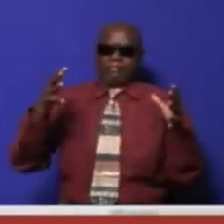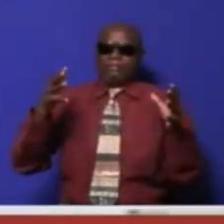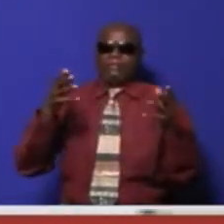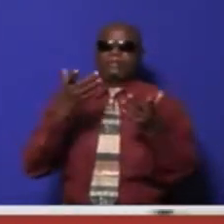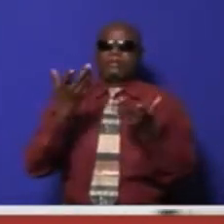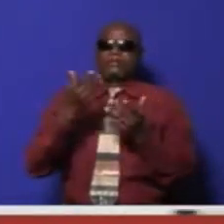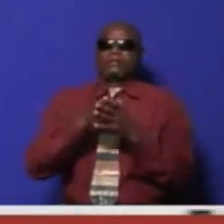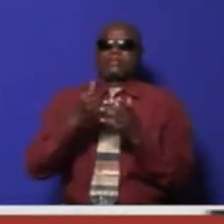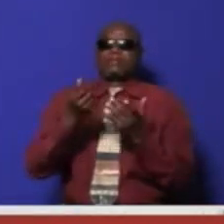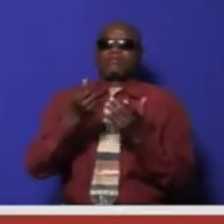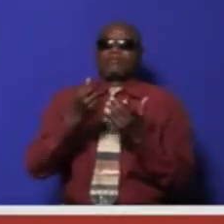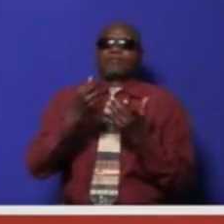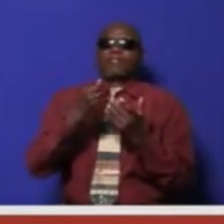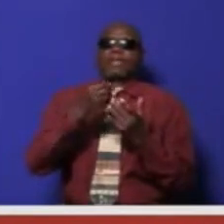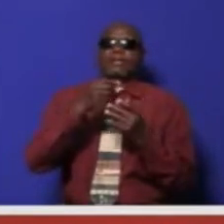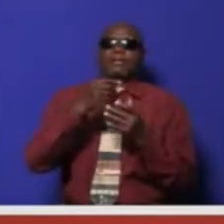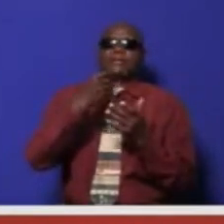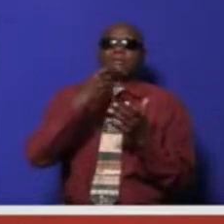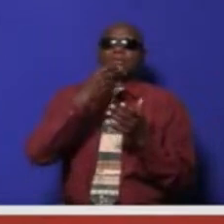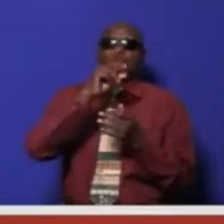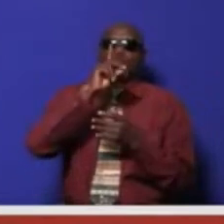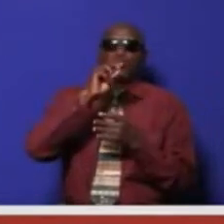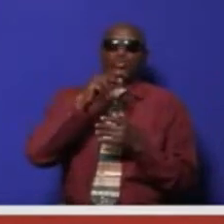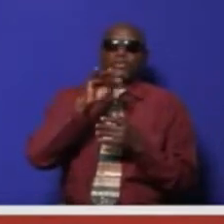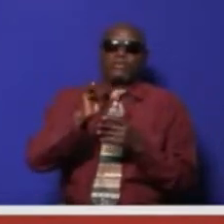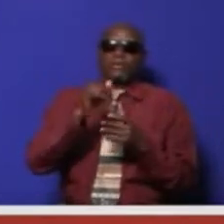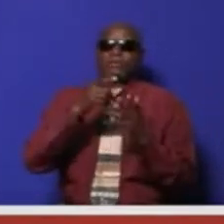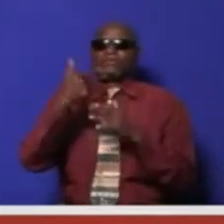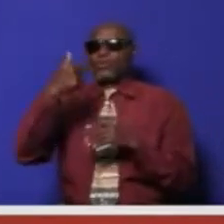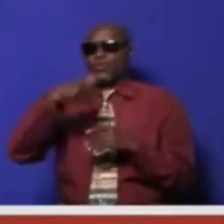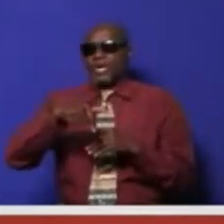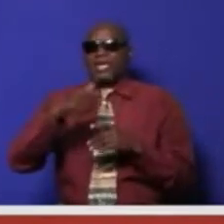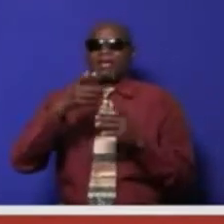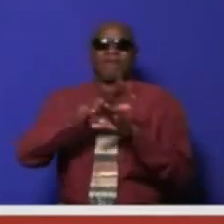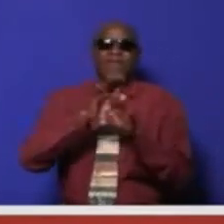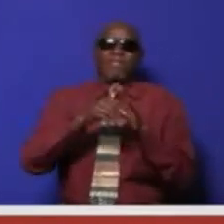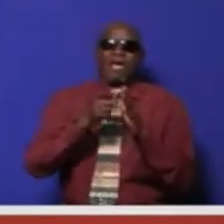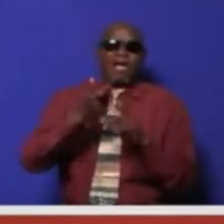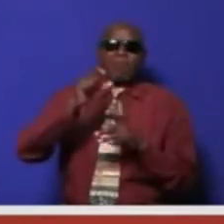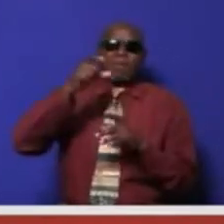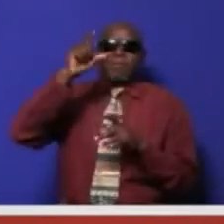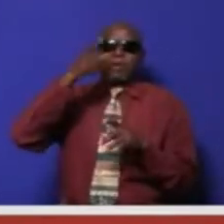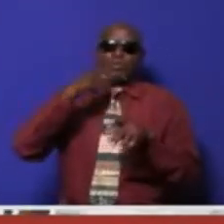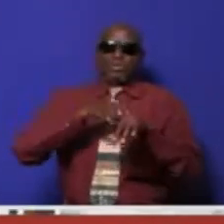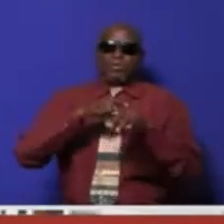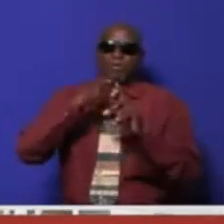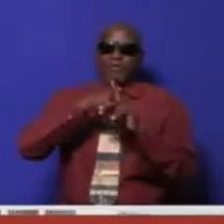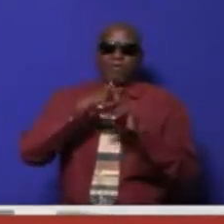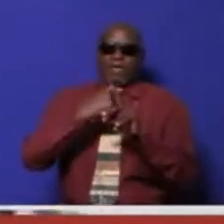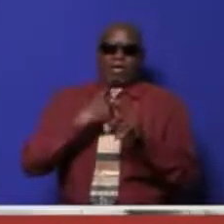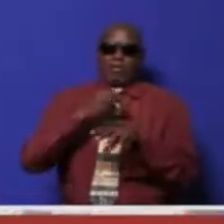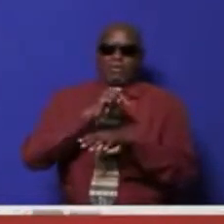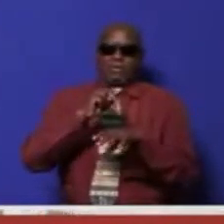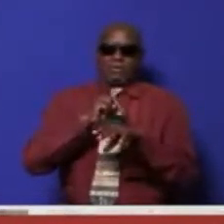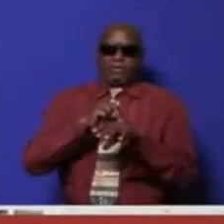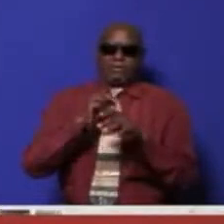exercise duty, from fuel, food, everything is just going up. So it's our turn to fight for our nation. Biashara nyingi zilisalia